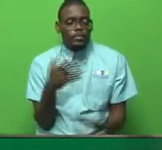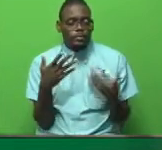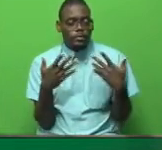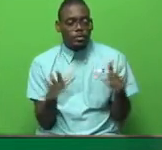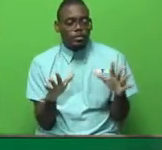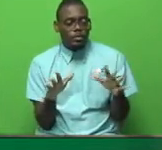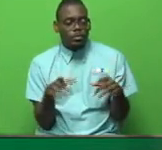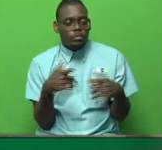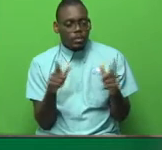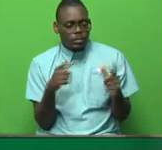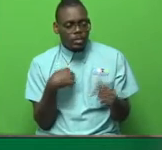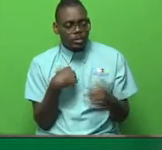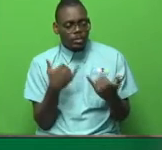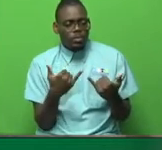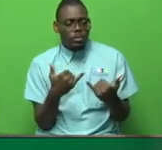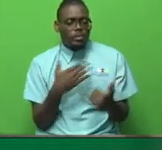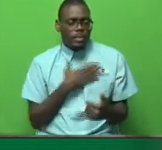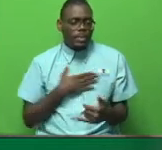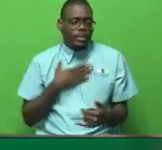please